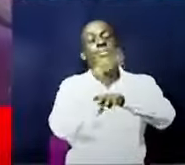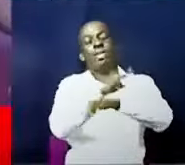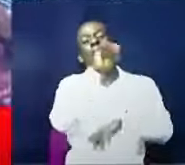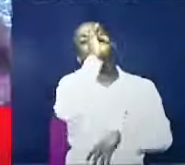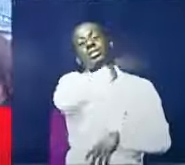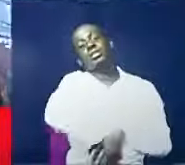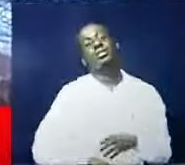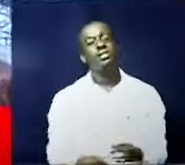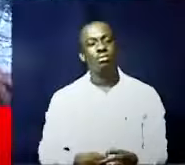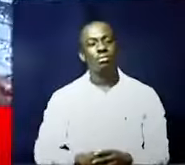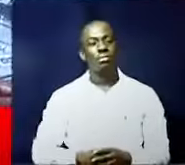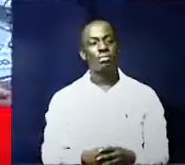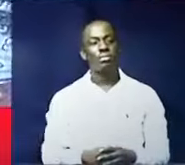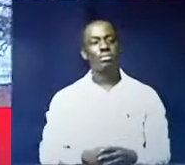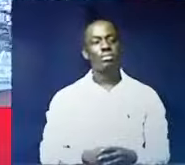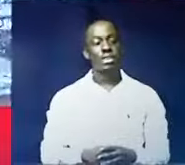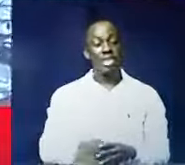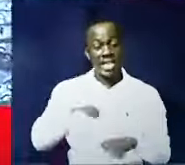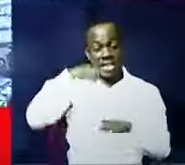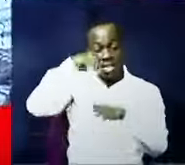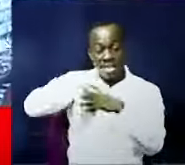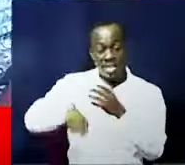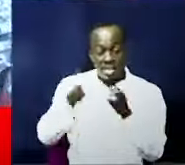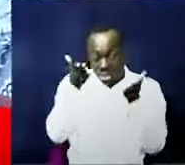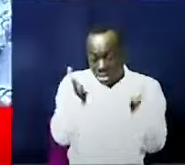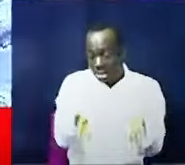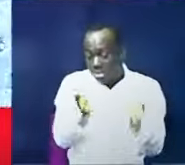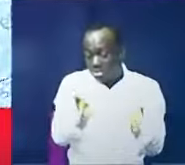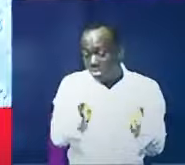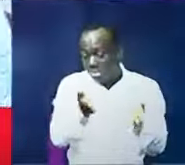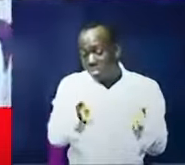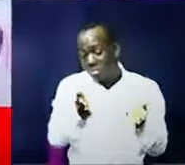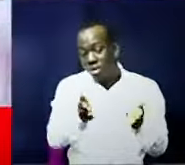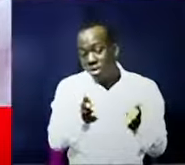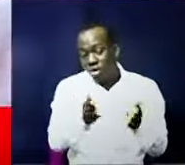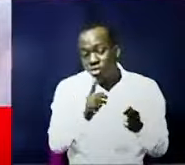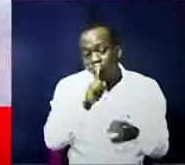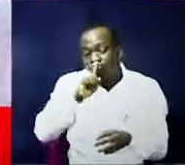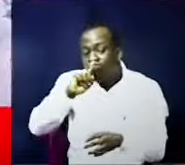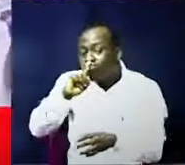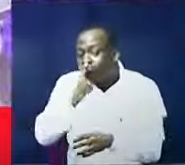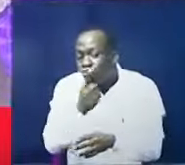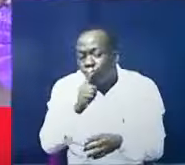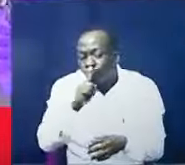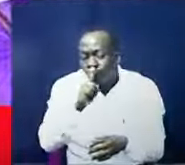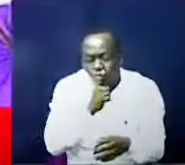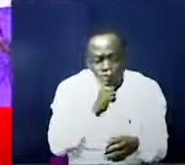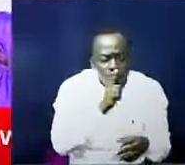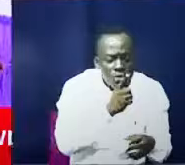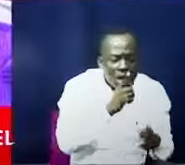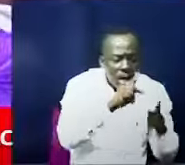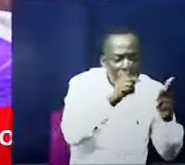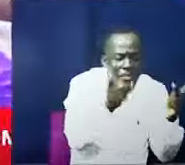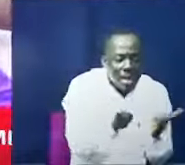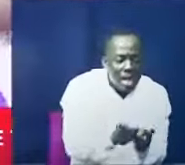It is in this secluded places. After all your qualifications,